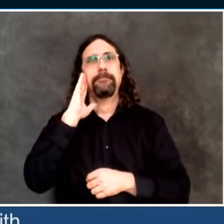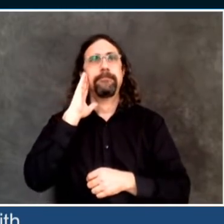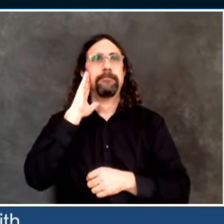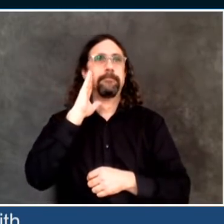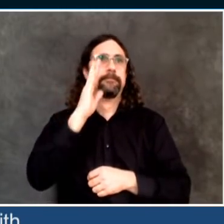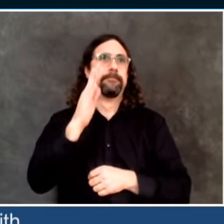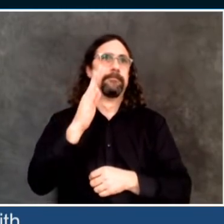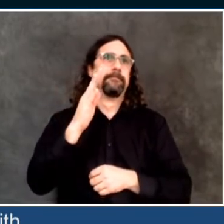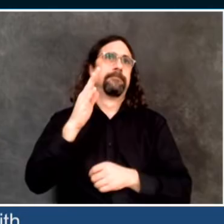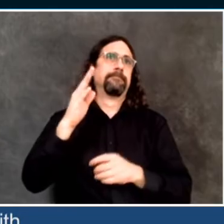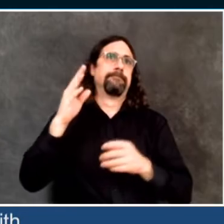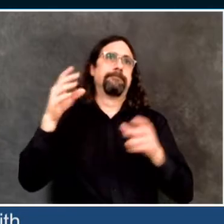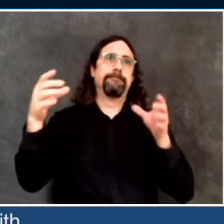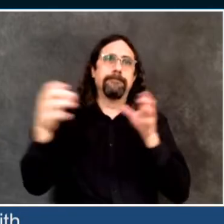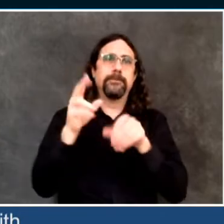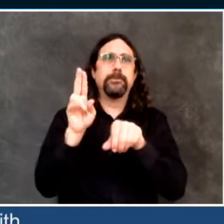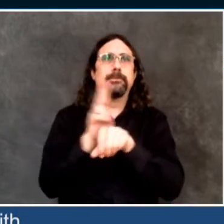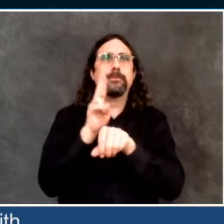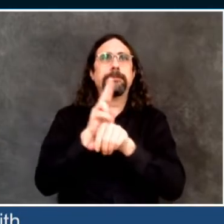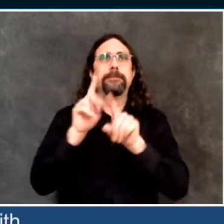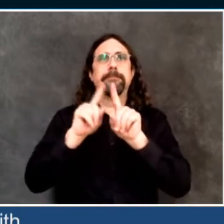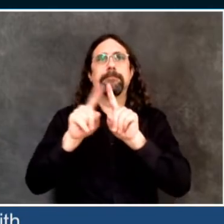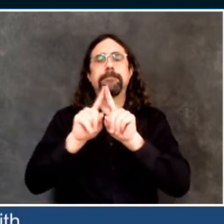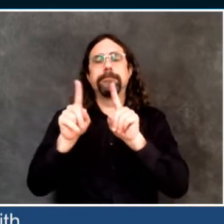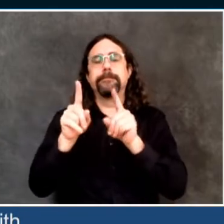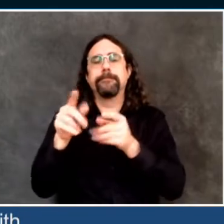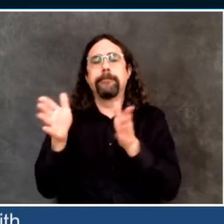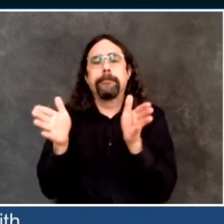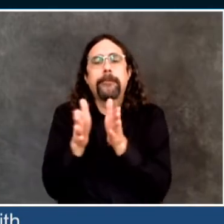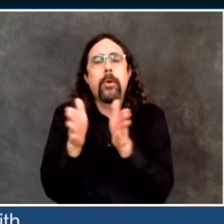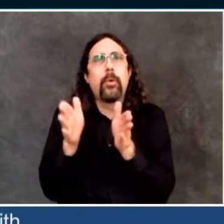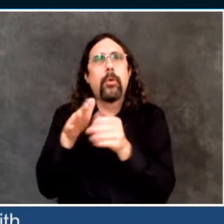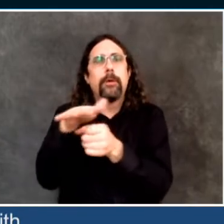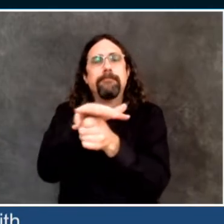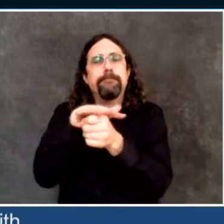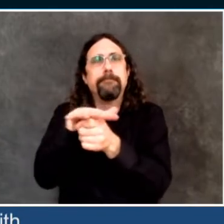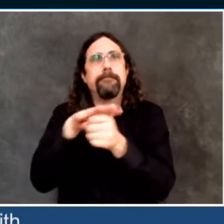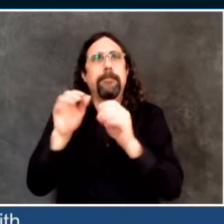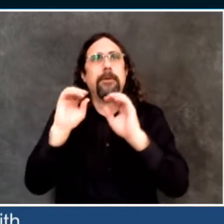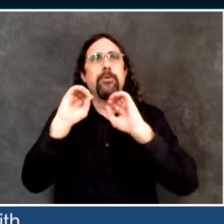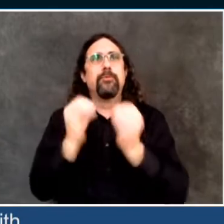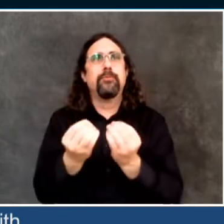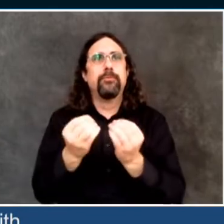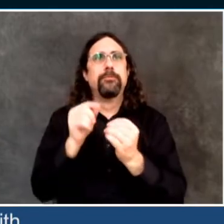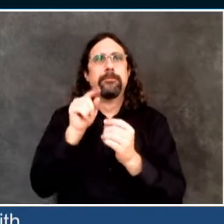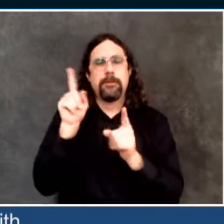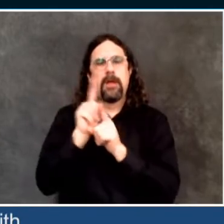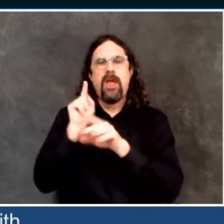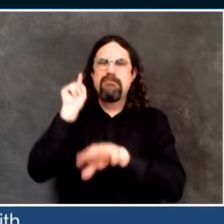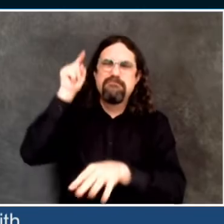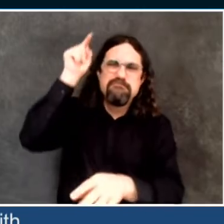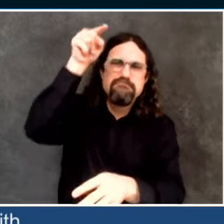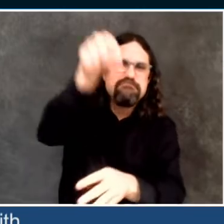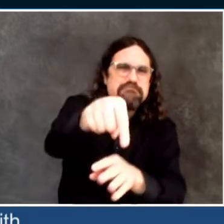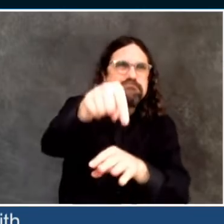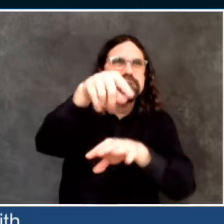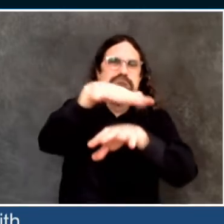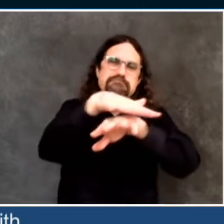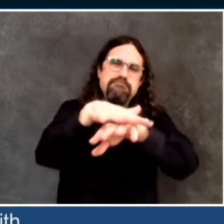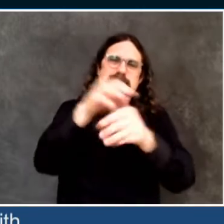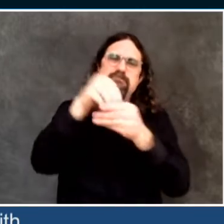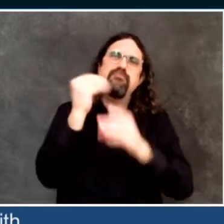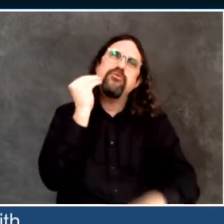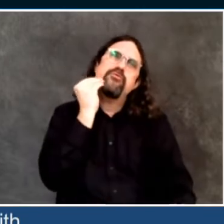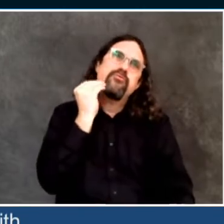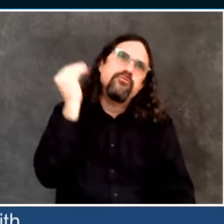their own communities, who have the relationships and the trust. We're going to have to find a way to get healthcare workers out